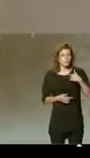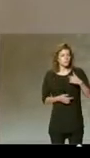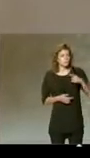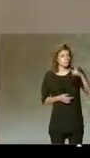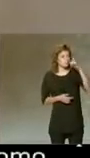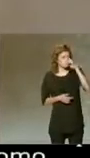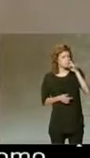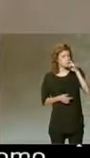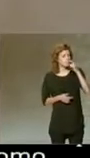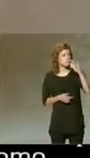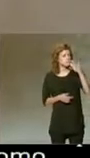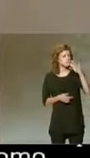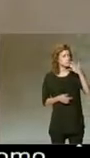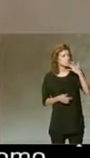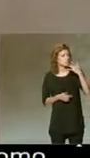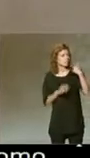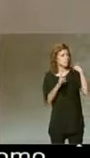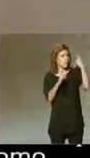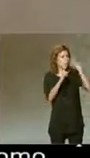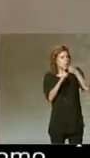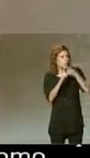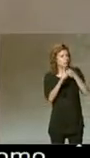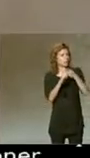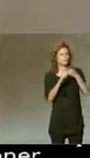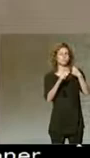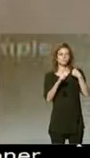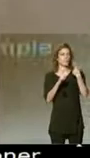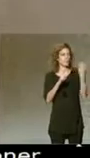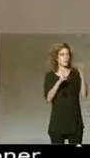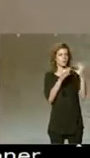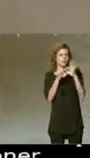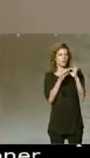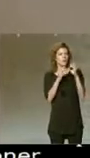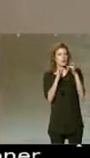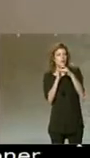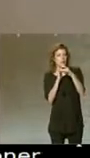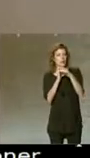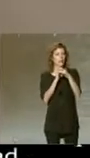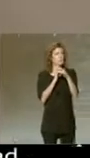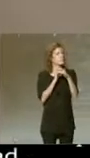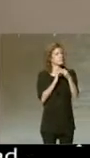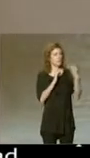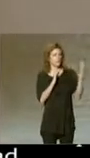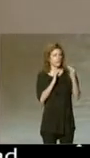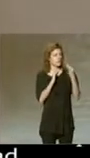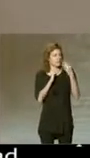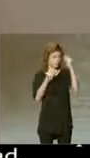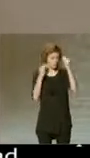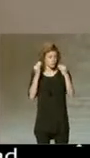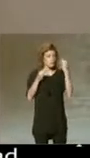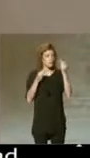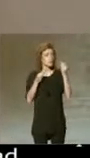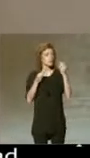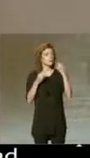example, and I agree with you. You need to take into account certain objectives to measure quality, but I